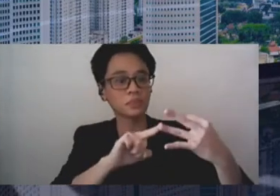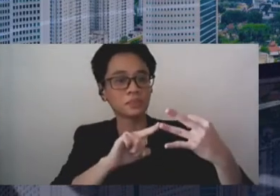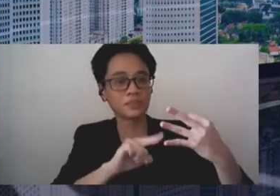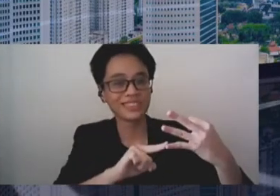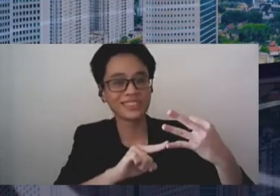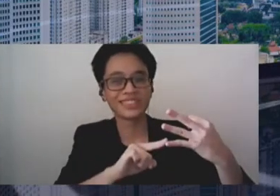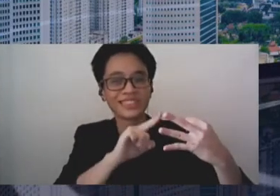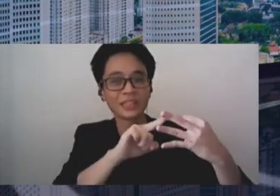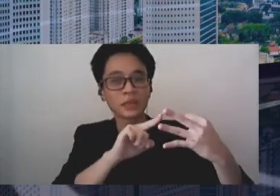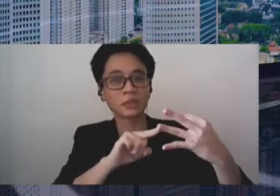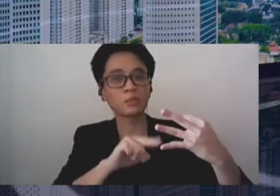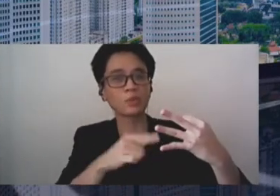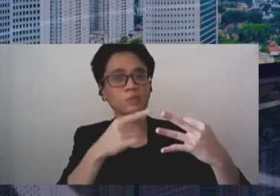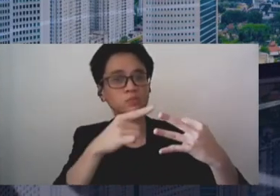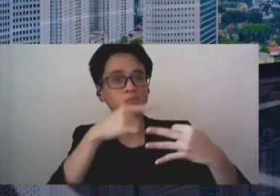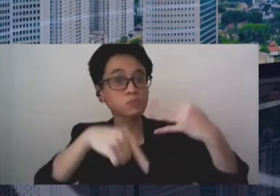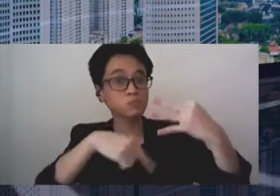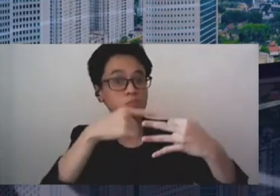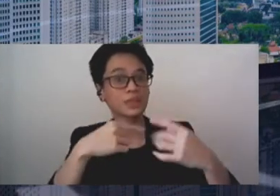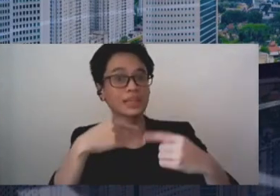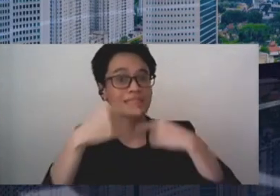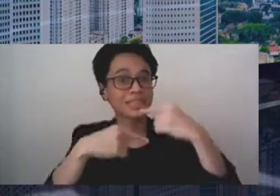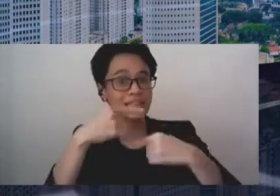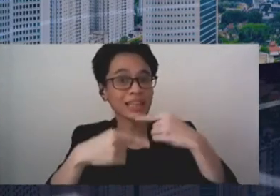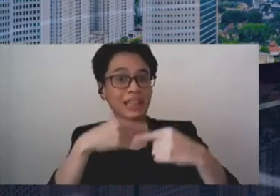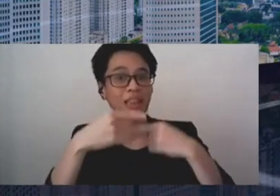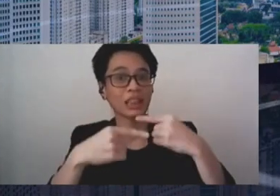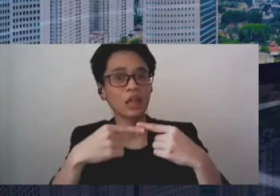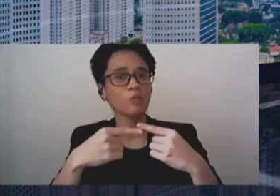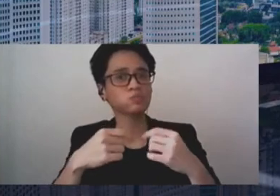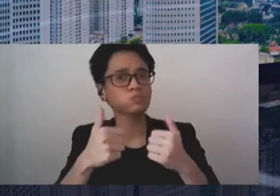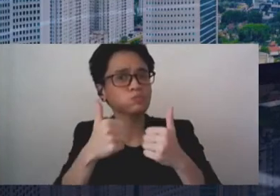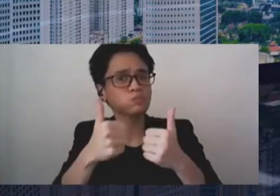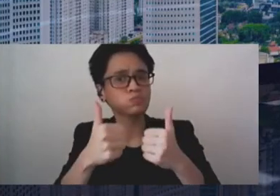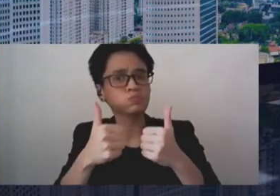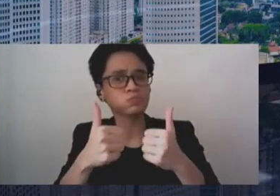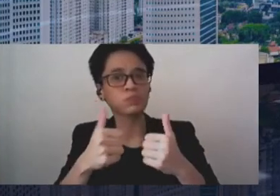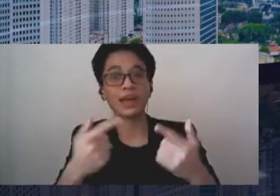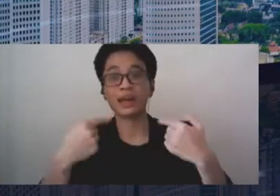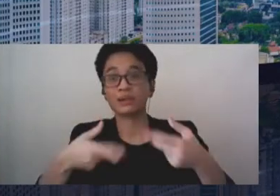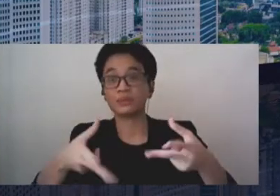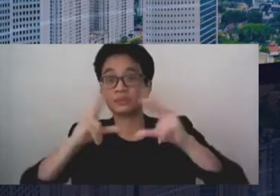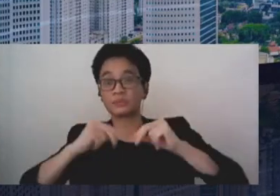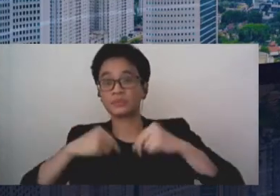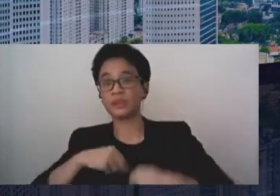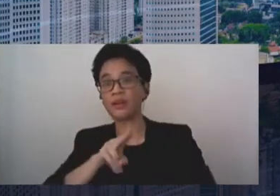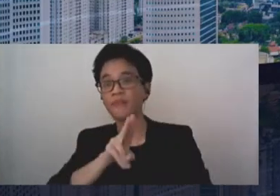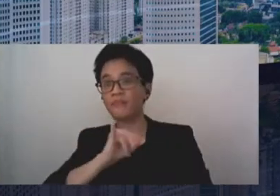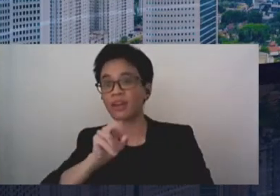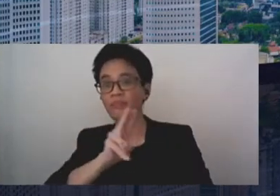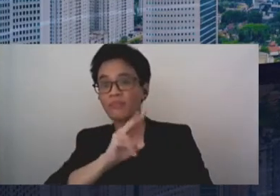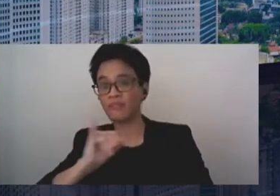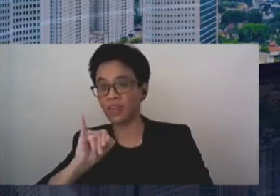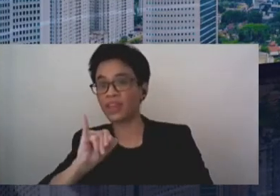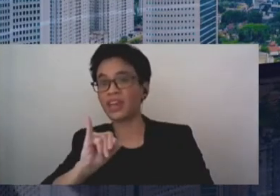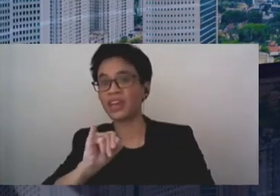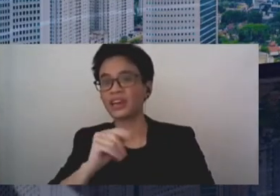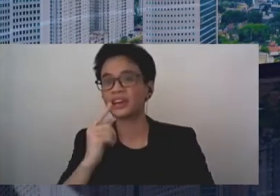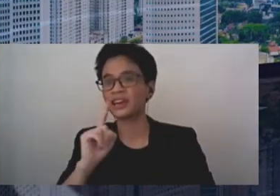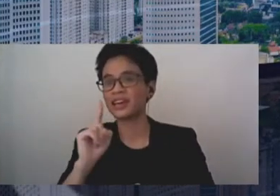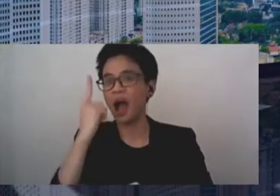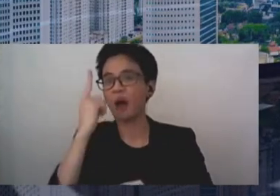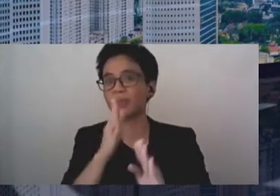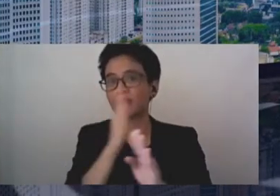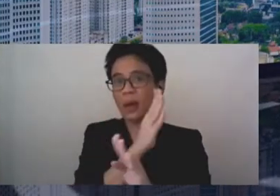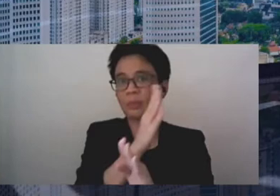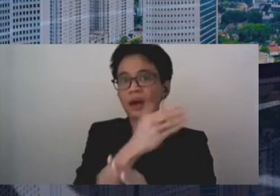great session with us this morning. And back again with me, Vivi, guys. So earlier in the event, I shared with you guys a question